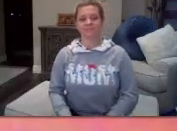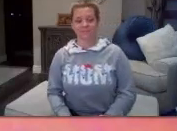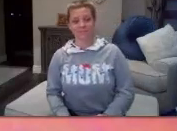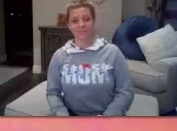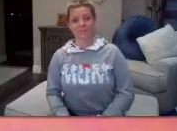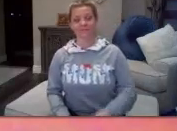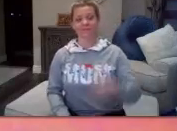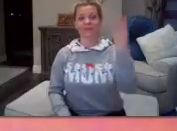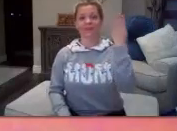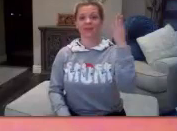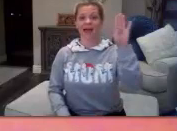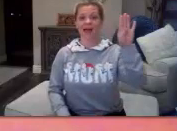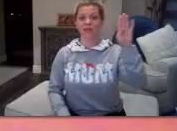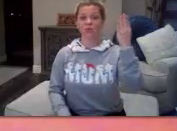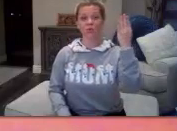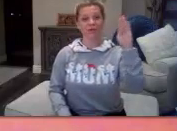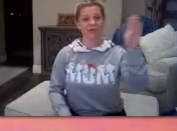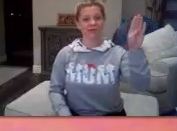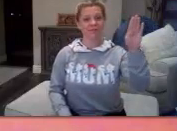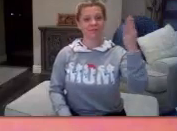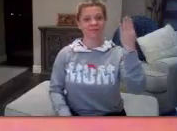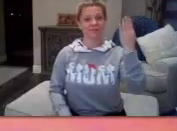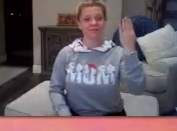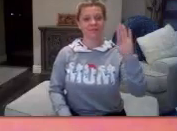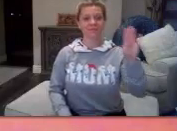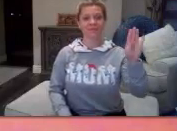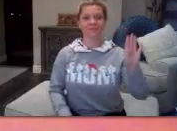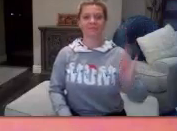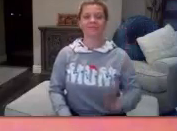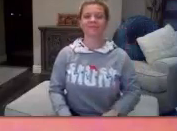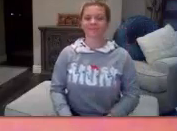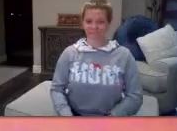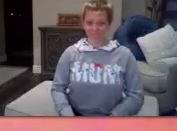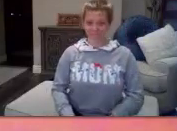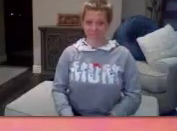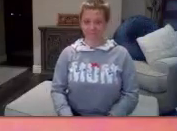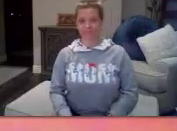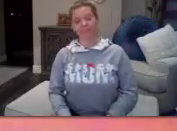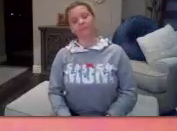mountain's majesty. Azul, The blue sea waves.